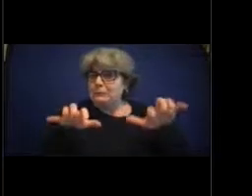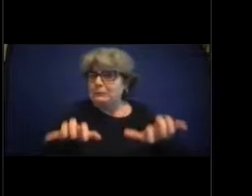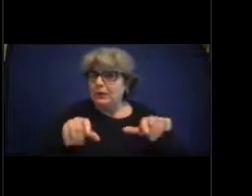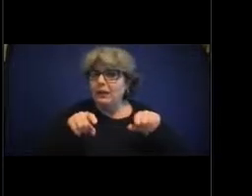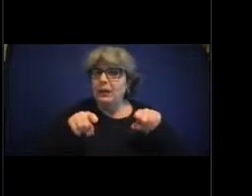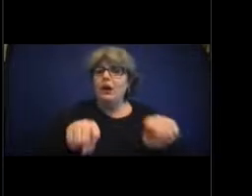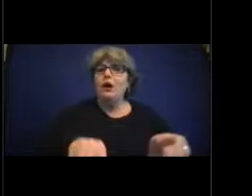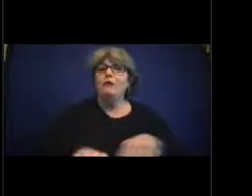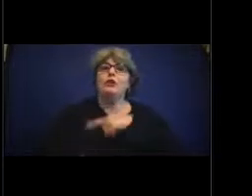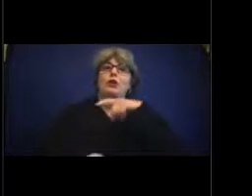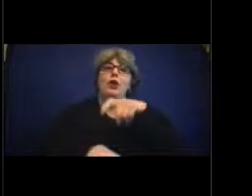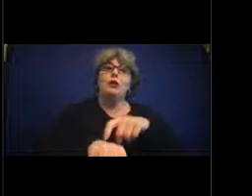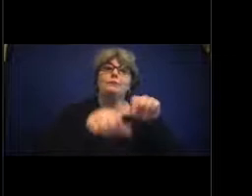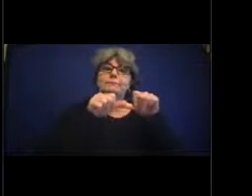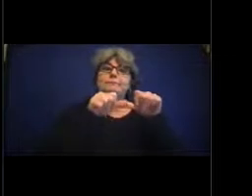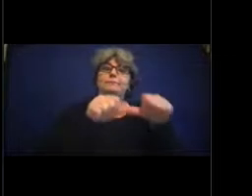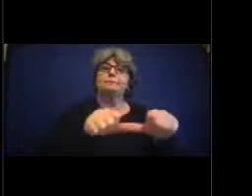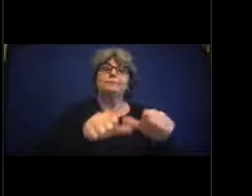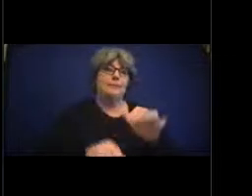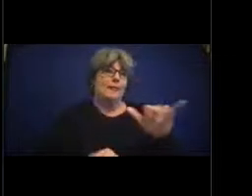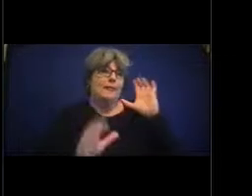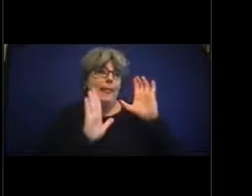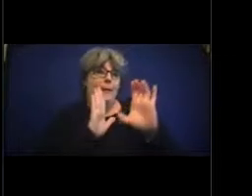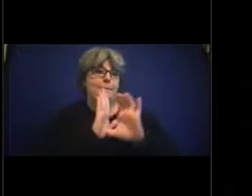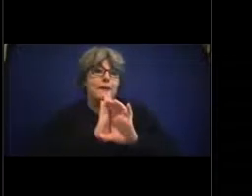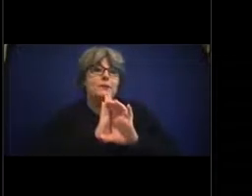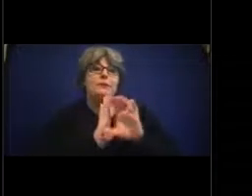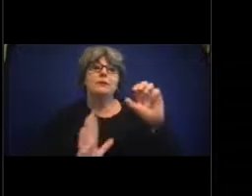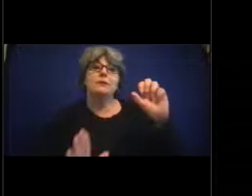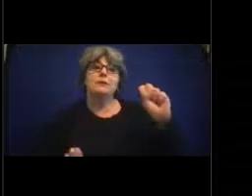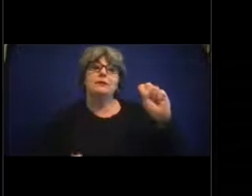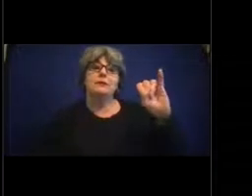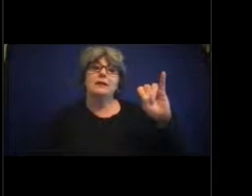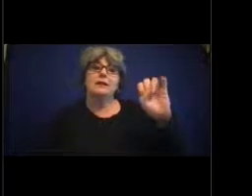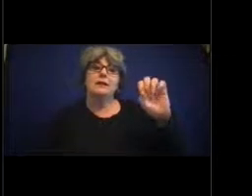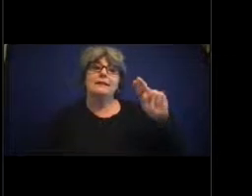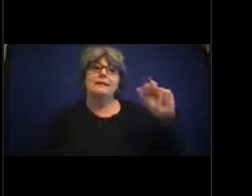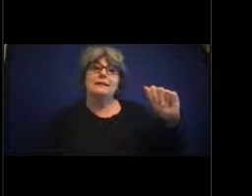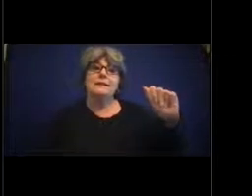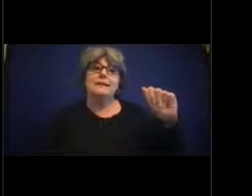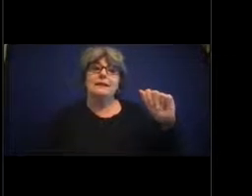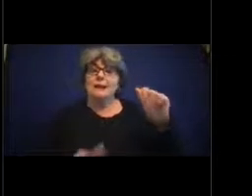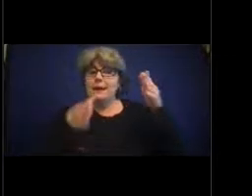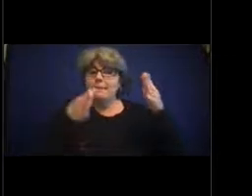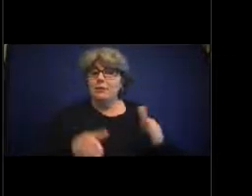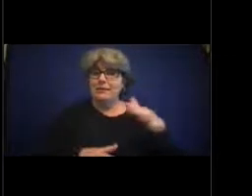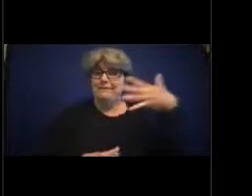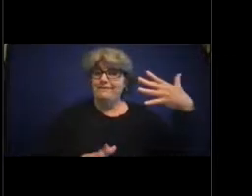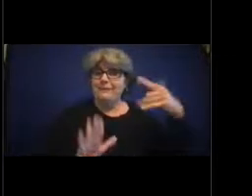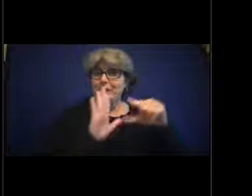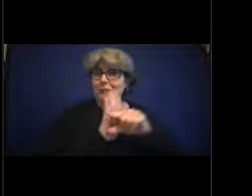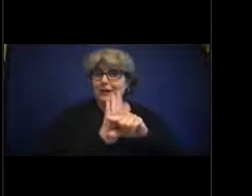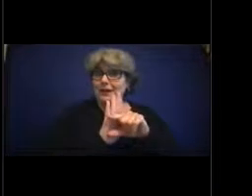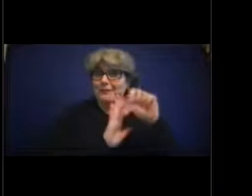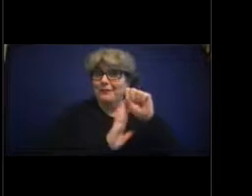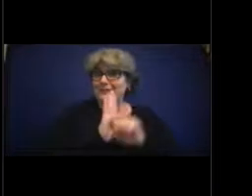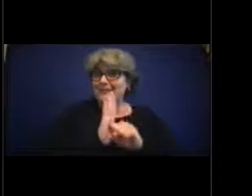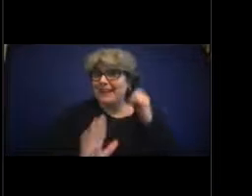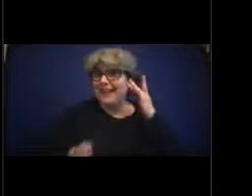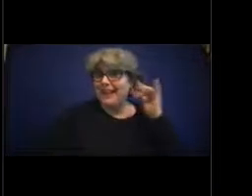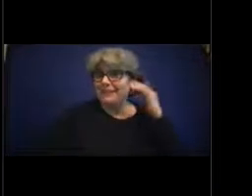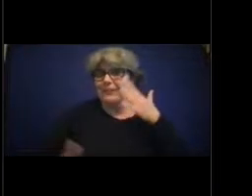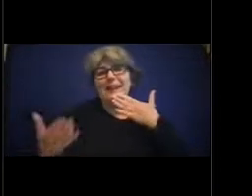long period of time. This picture was taken by Sienna, a fifth grader from California. And Sienna is here today.